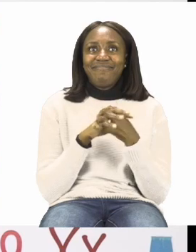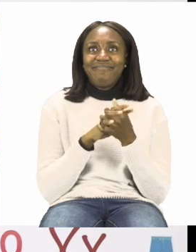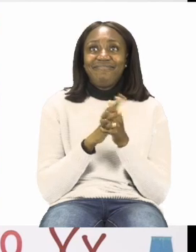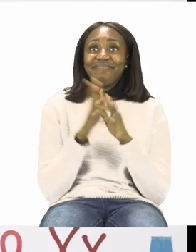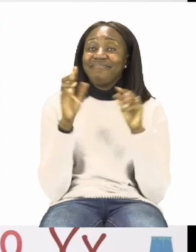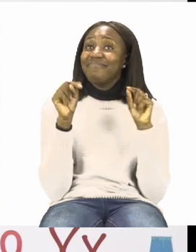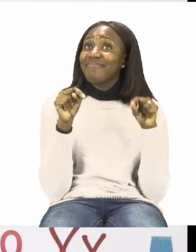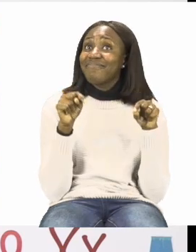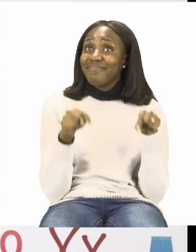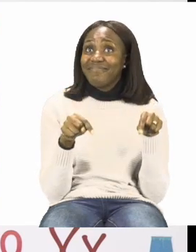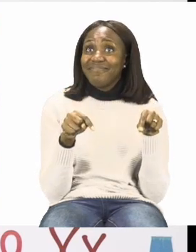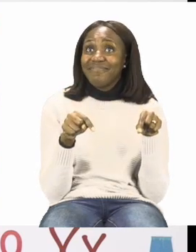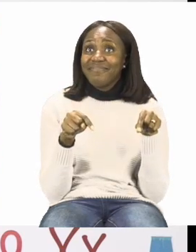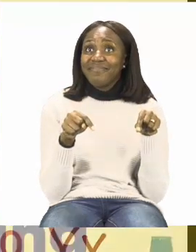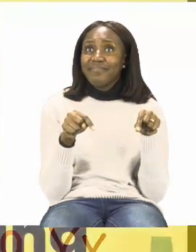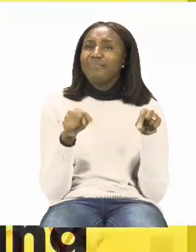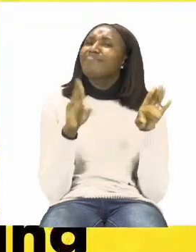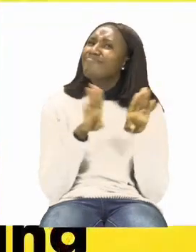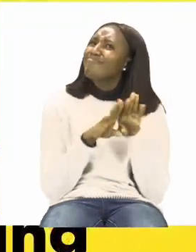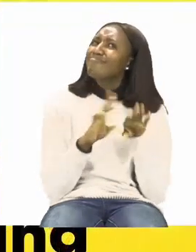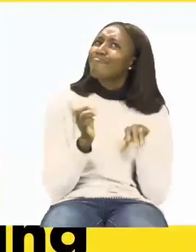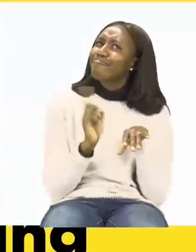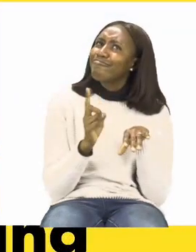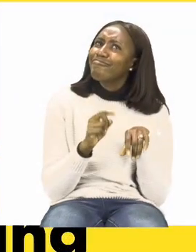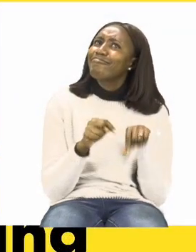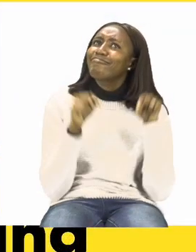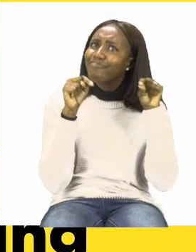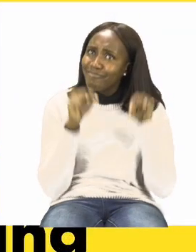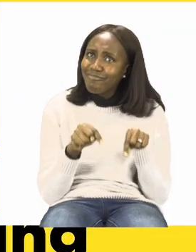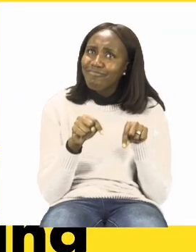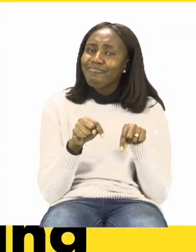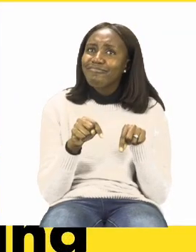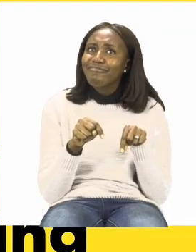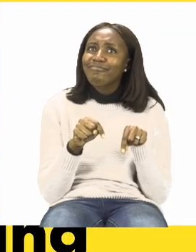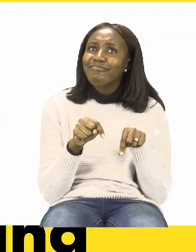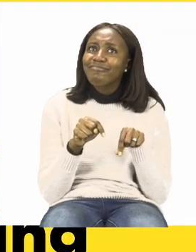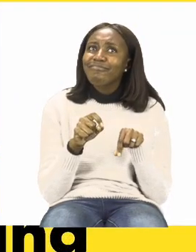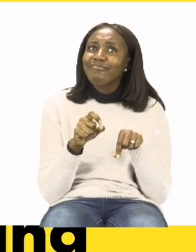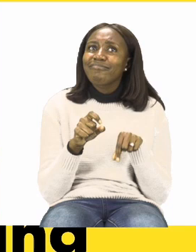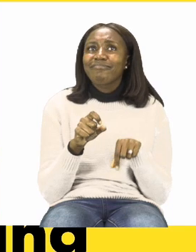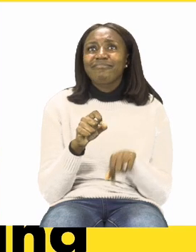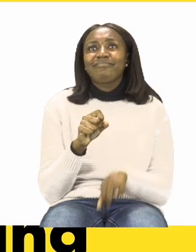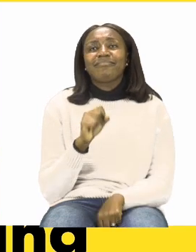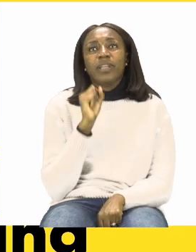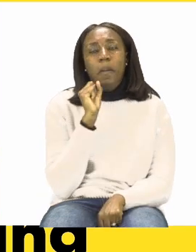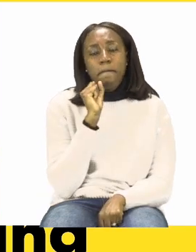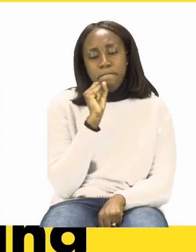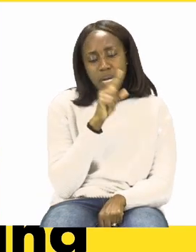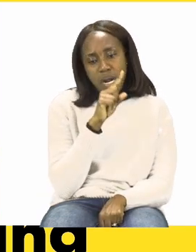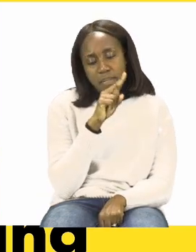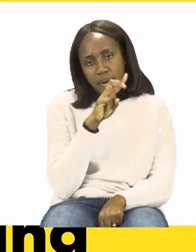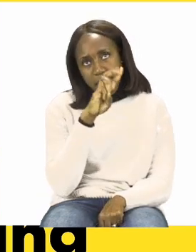Now, what are we going to do today? Our lesson for today will be